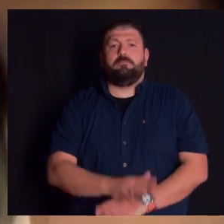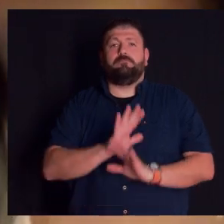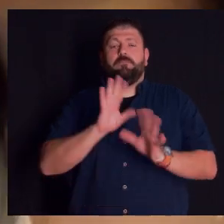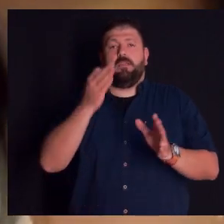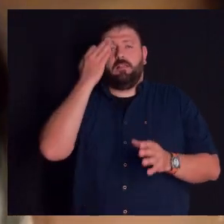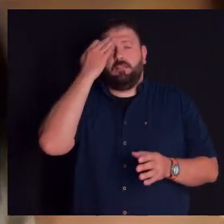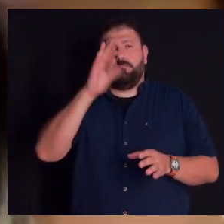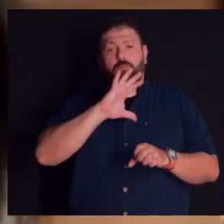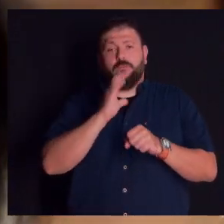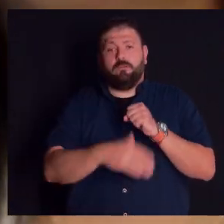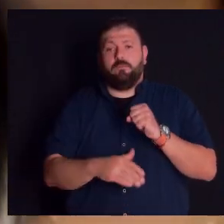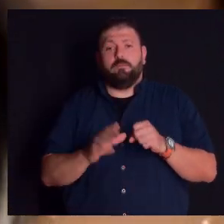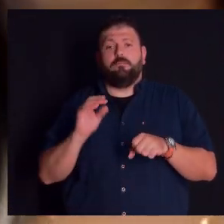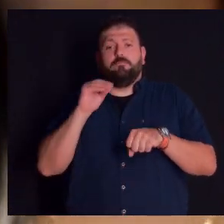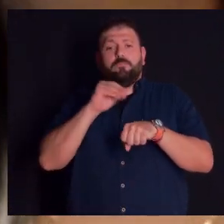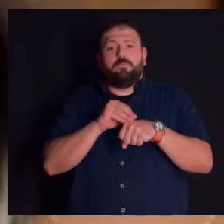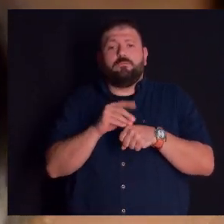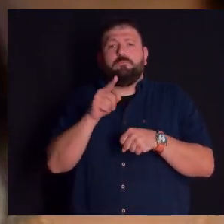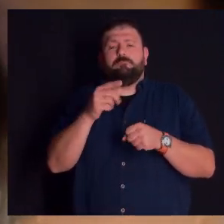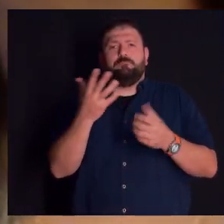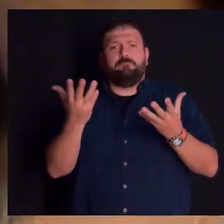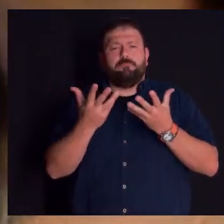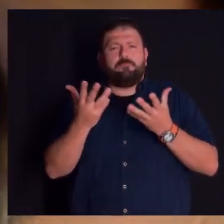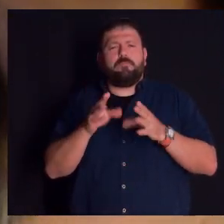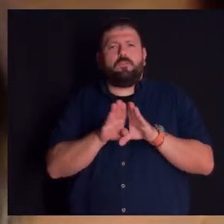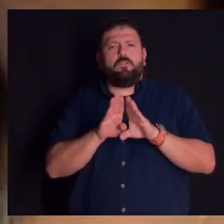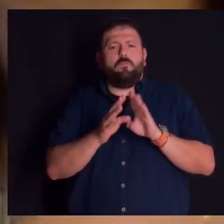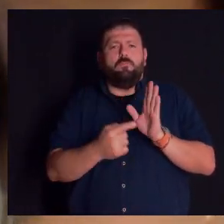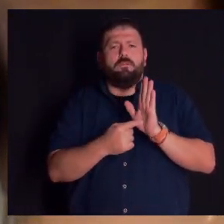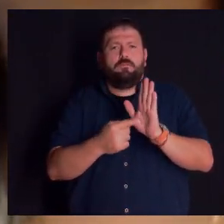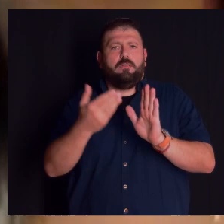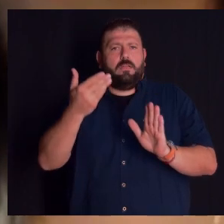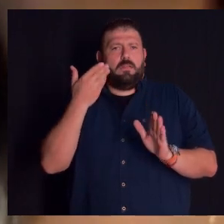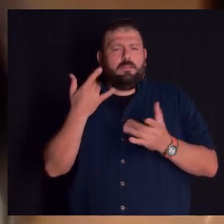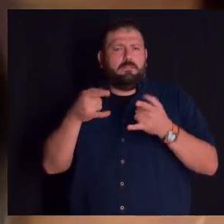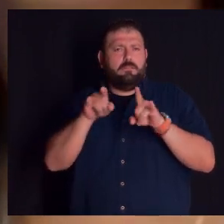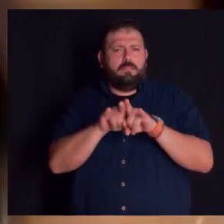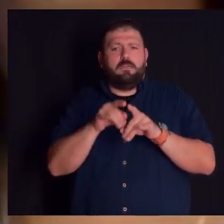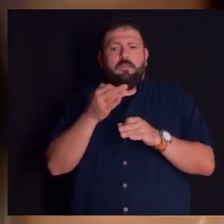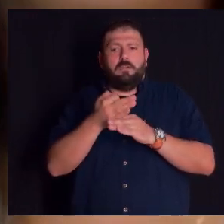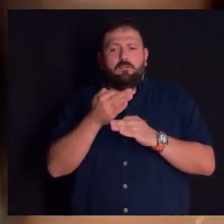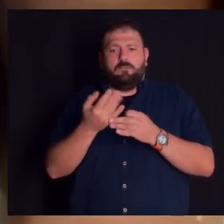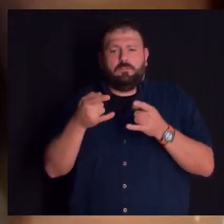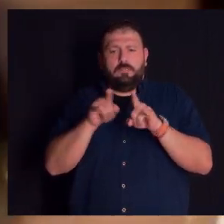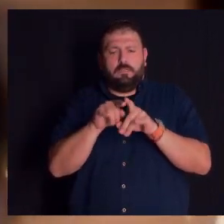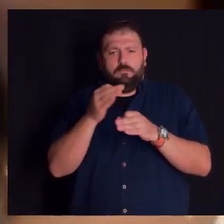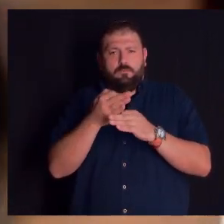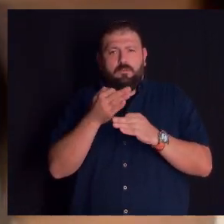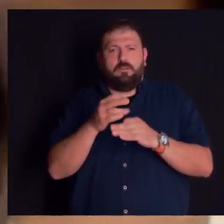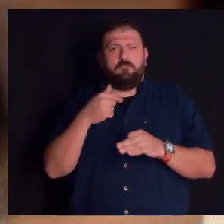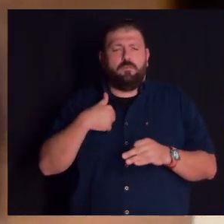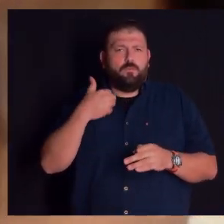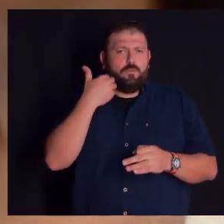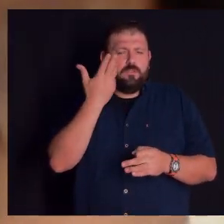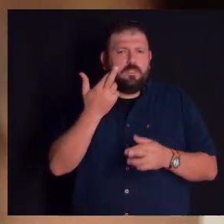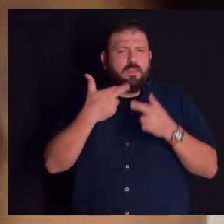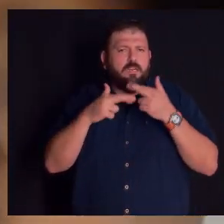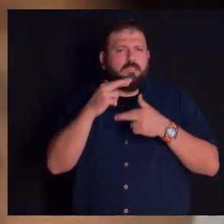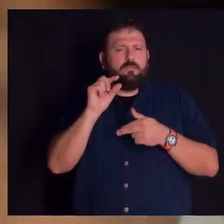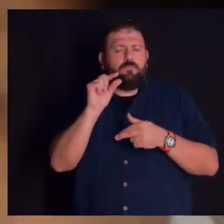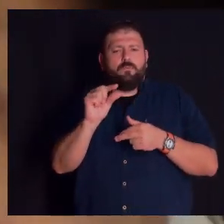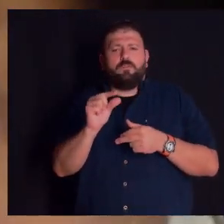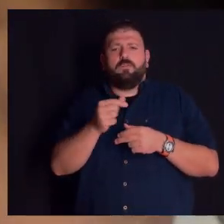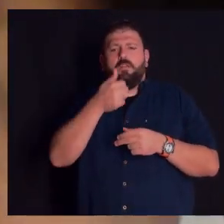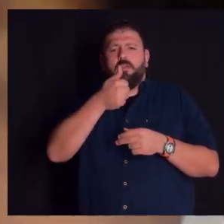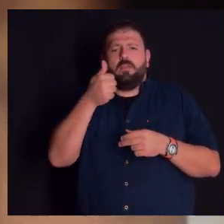we ran out of time. I just want to mention a couple of things before the closing. I want to go back a